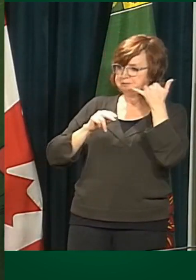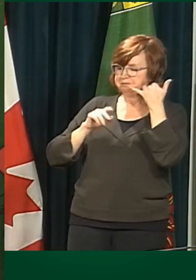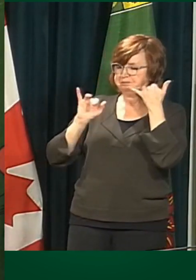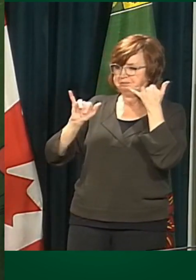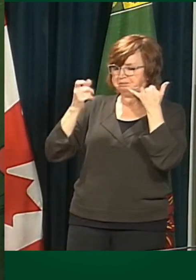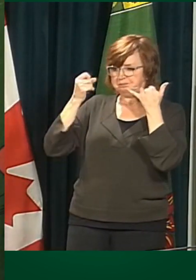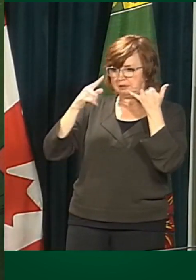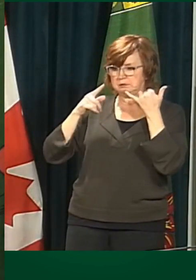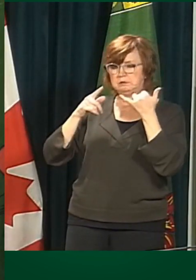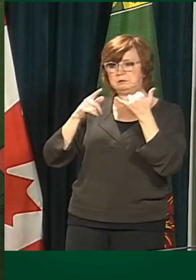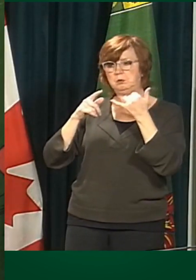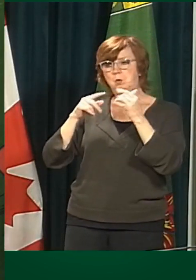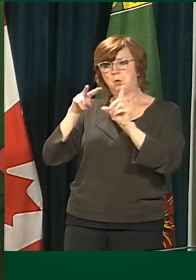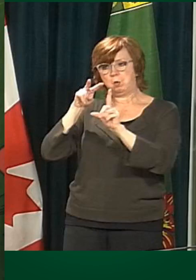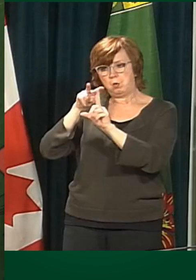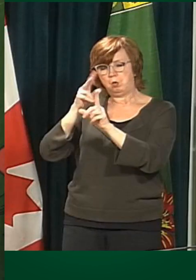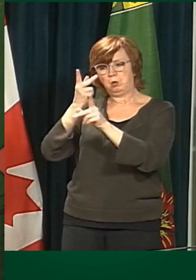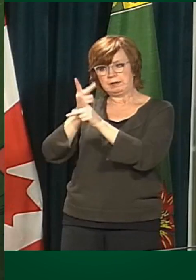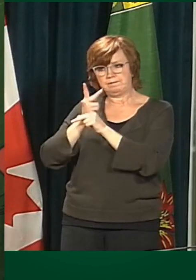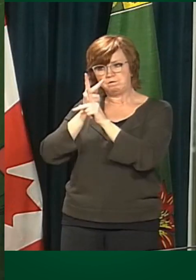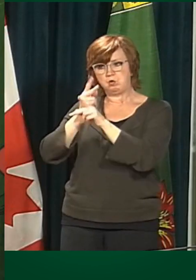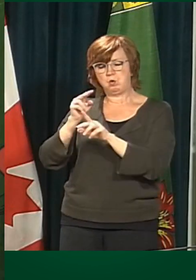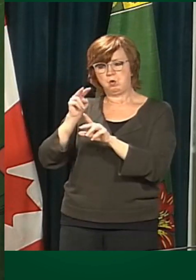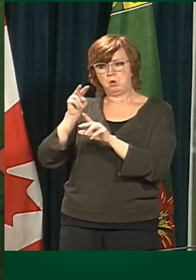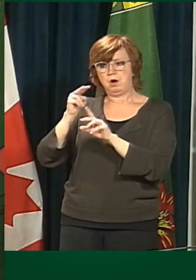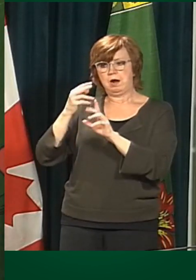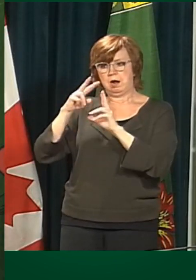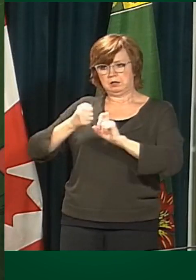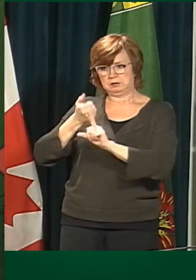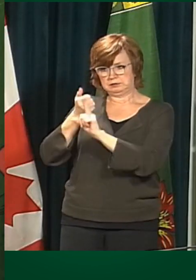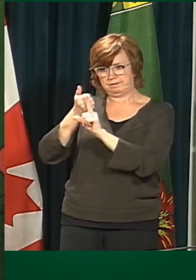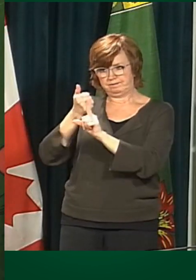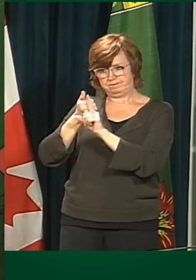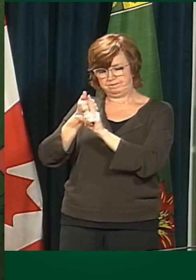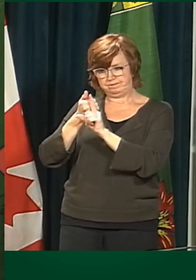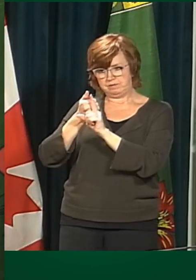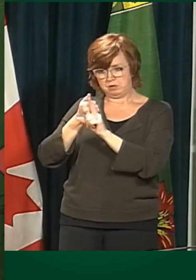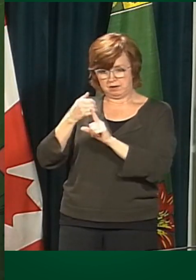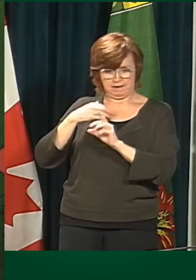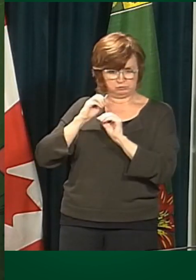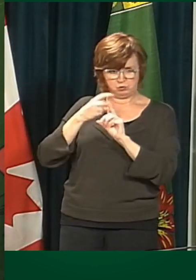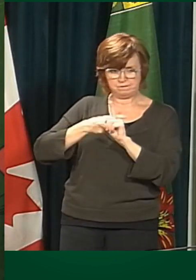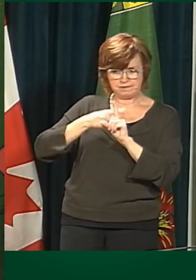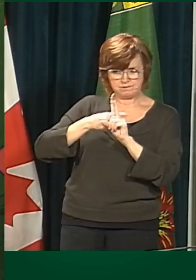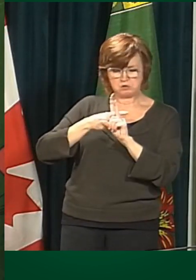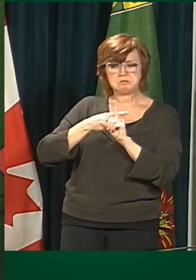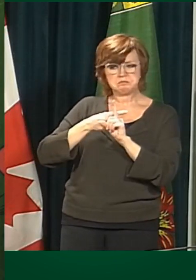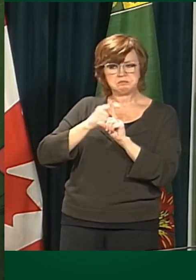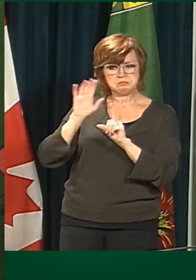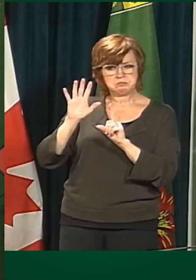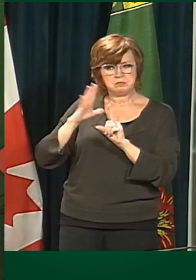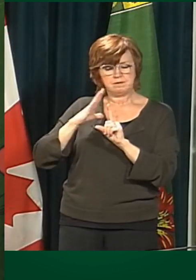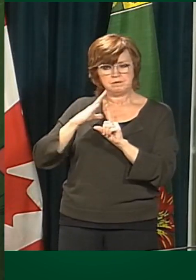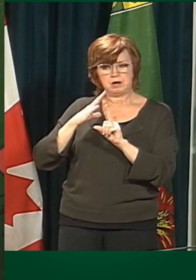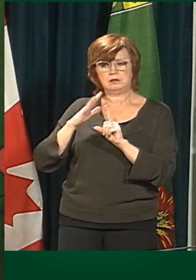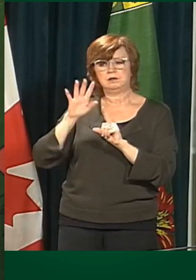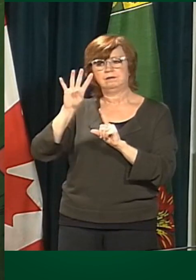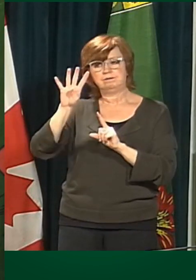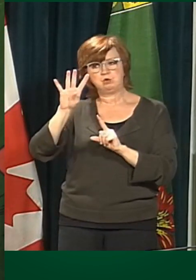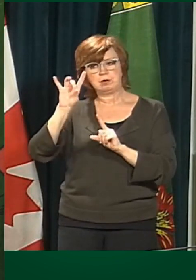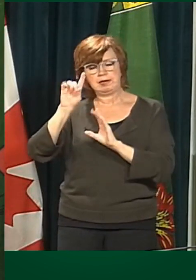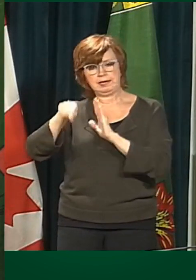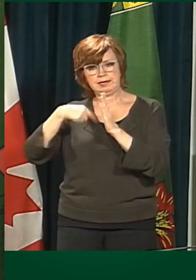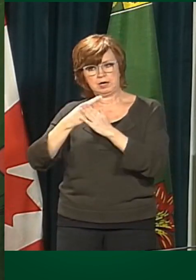more symptoms you have, the more likely the test will be a true positive. But you're absolutely right, and that's why our recommendation is